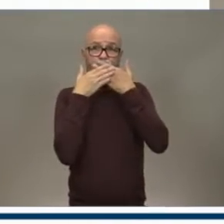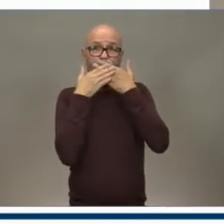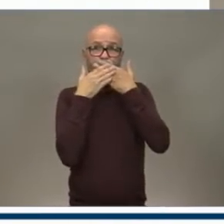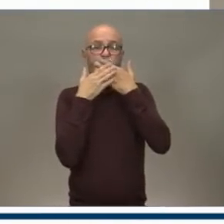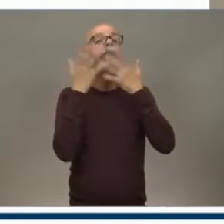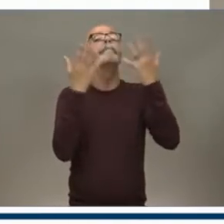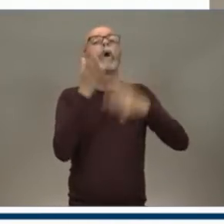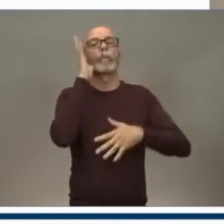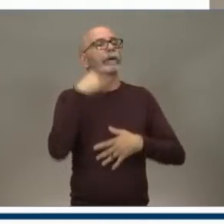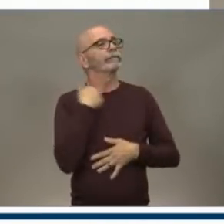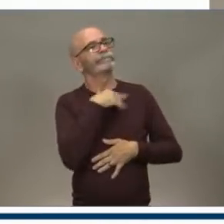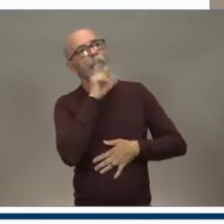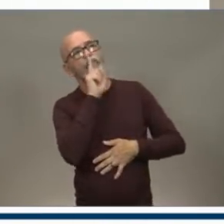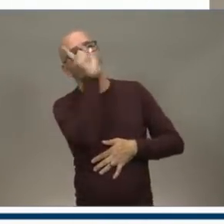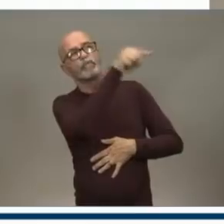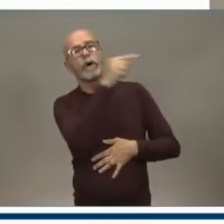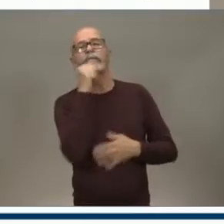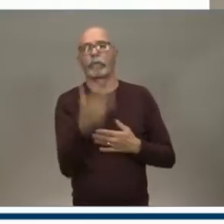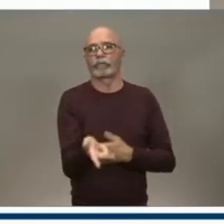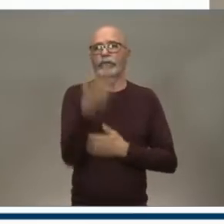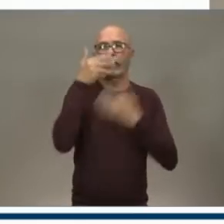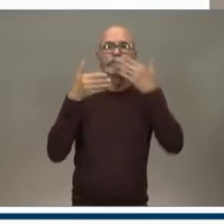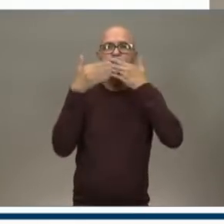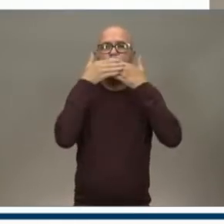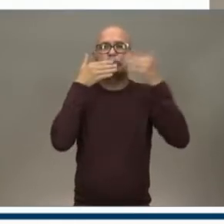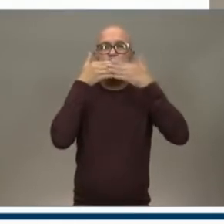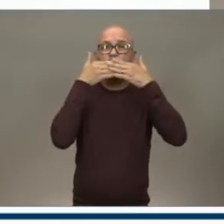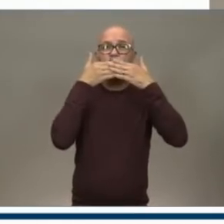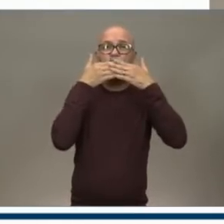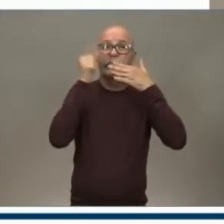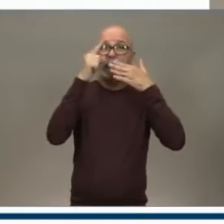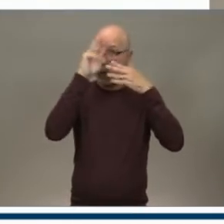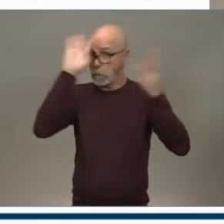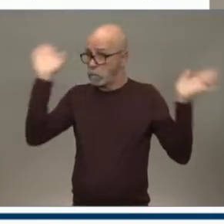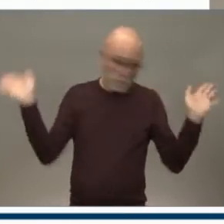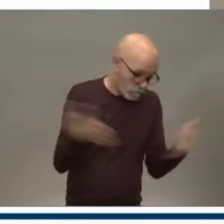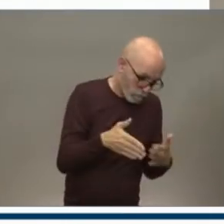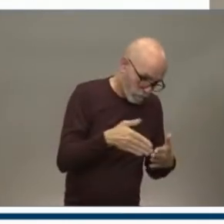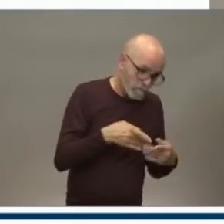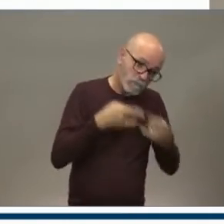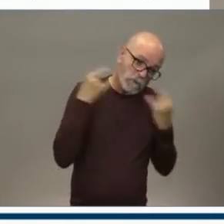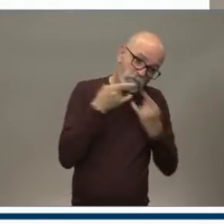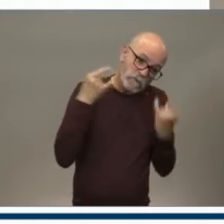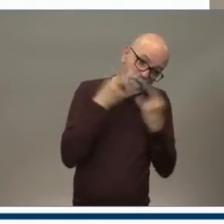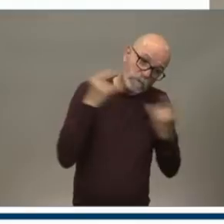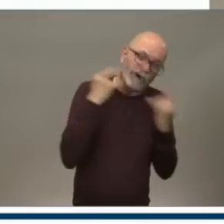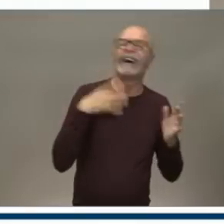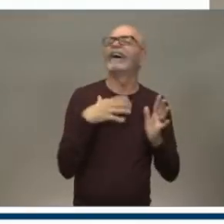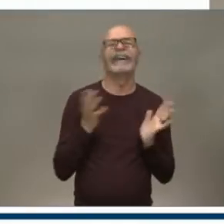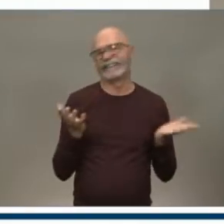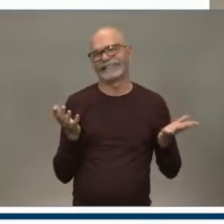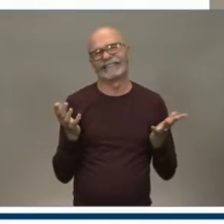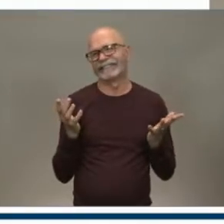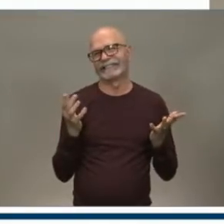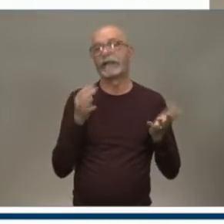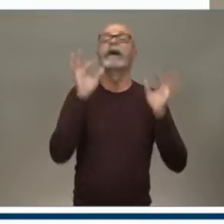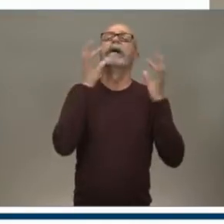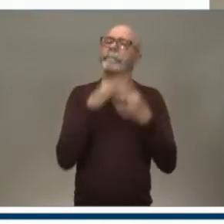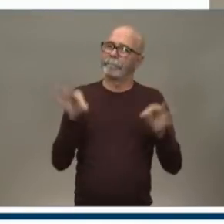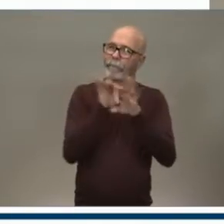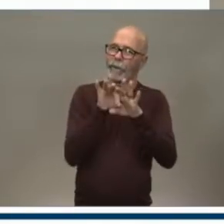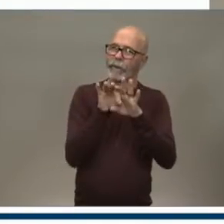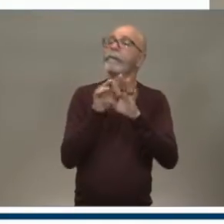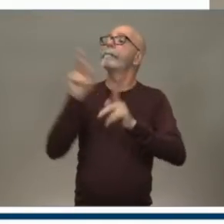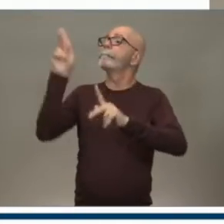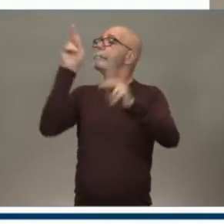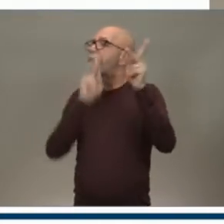that we need to not forget the bigger picture around mask wearing in general, and focusing on that, and proper mask wearing